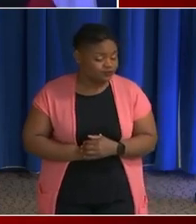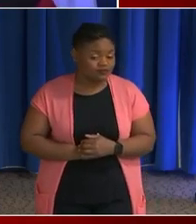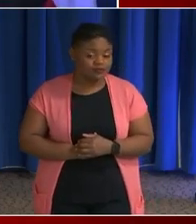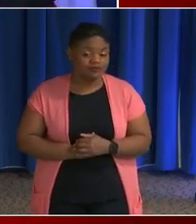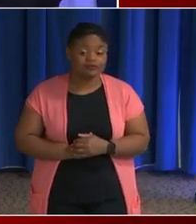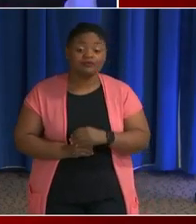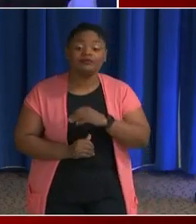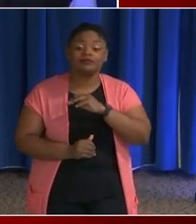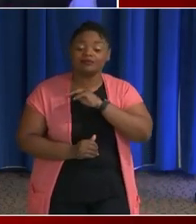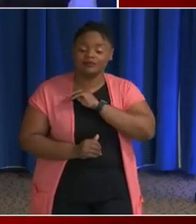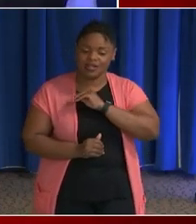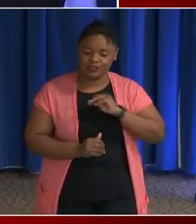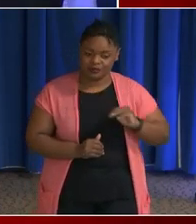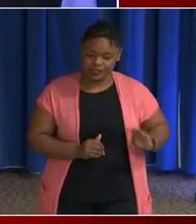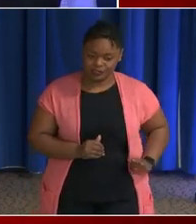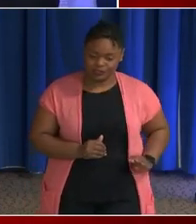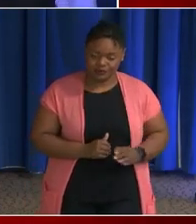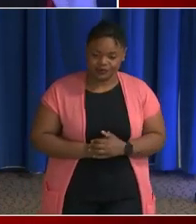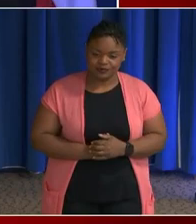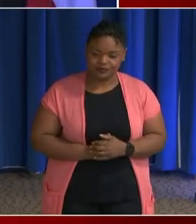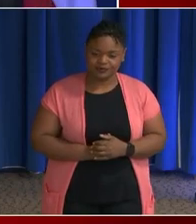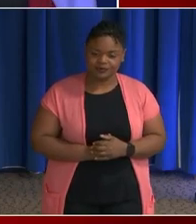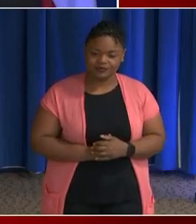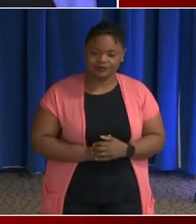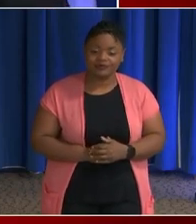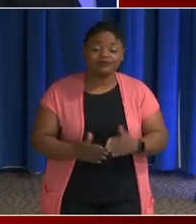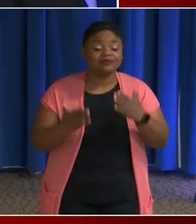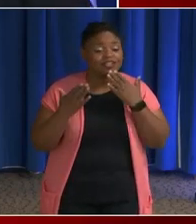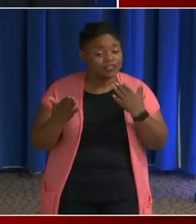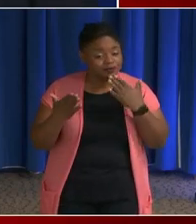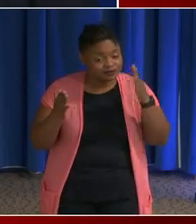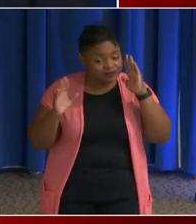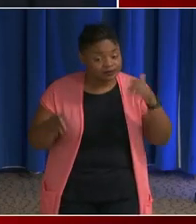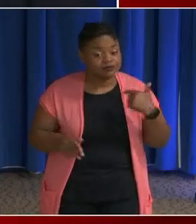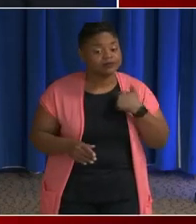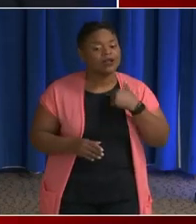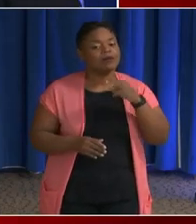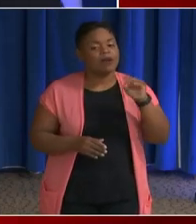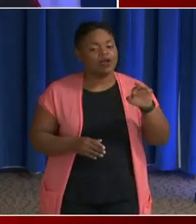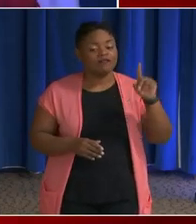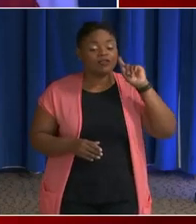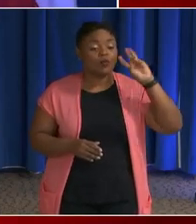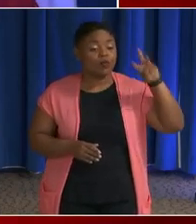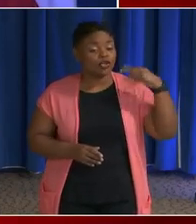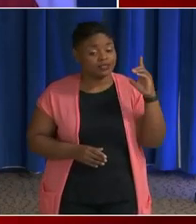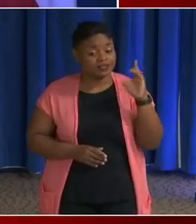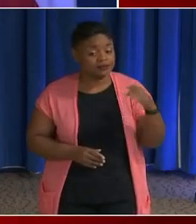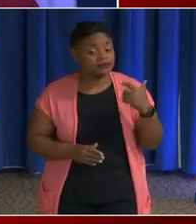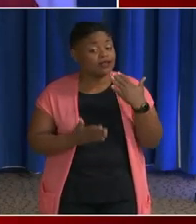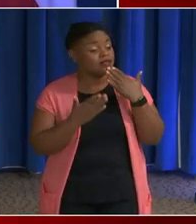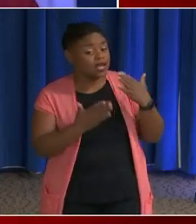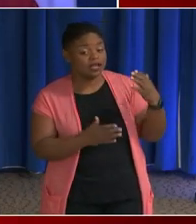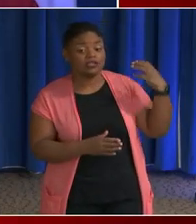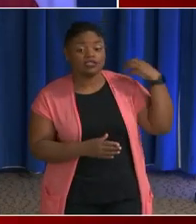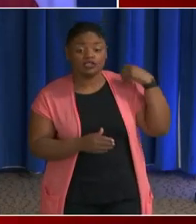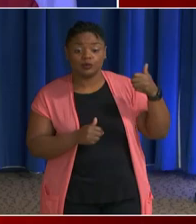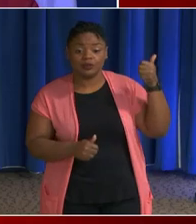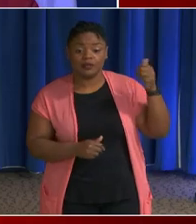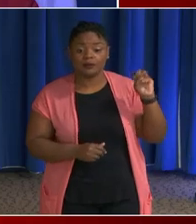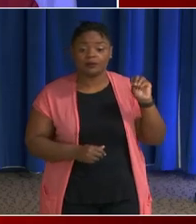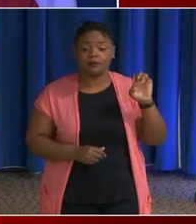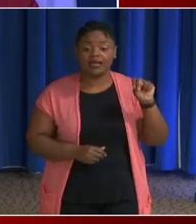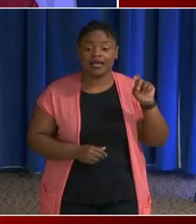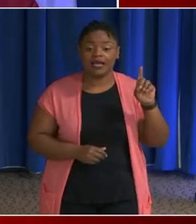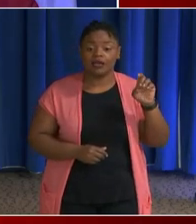Chairman. Good morning, everybody. I'm Muriel Bowser. I'm the mayor of Washington, D.C. I want to thank Chairman Mendelson for